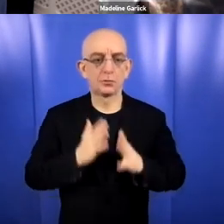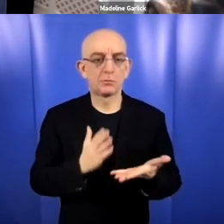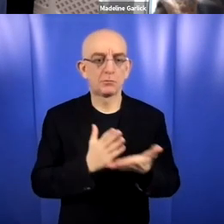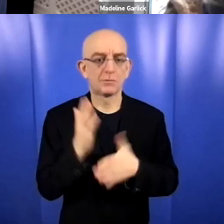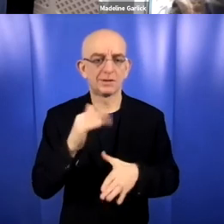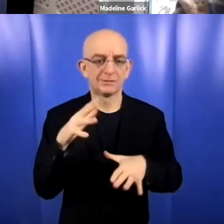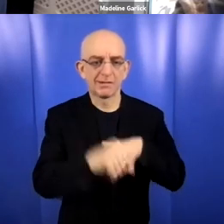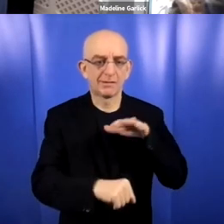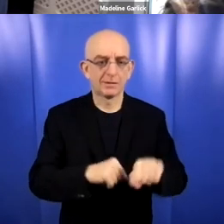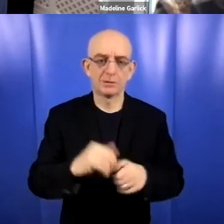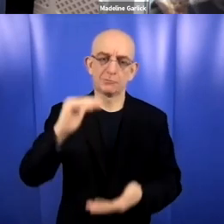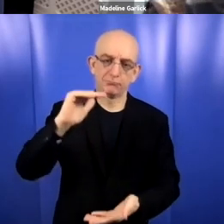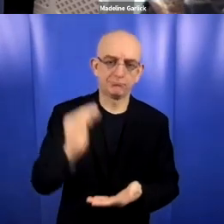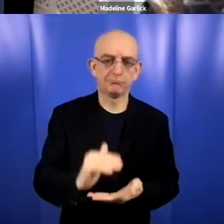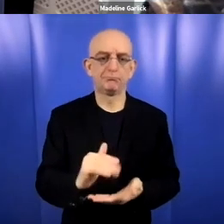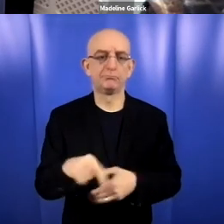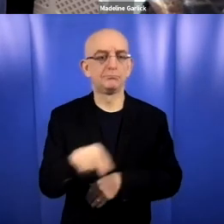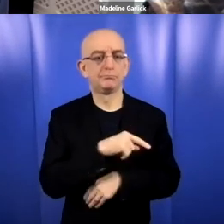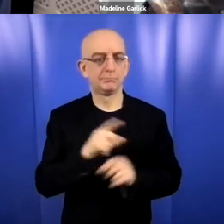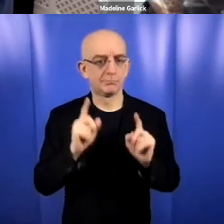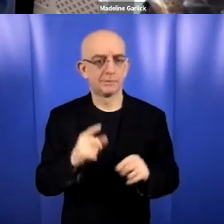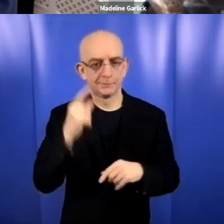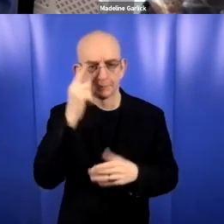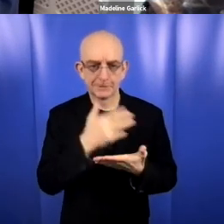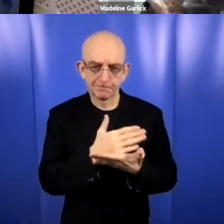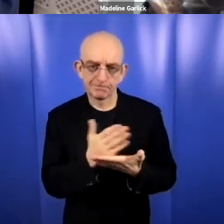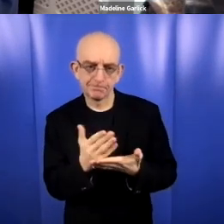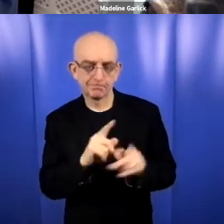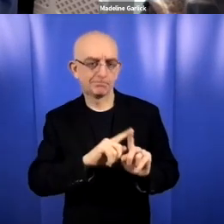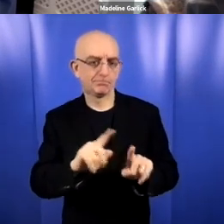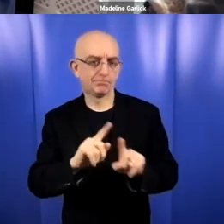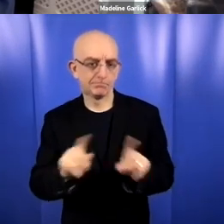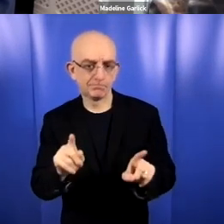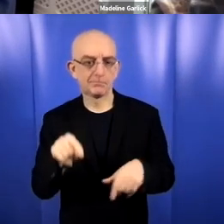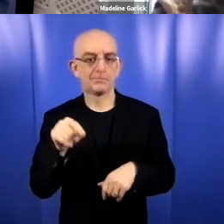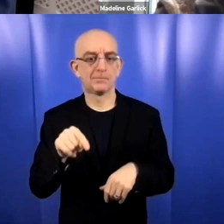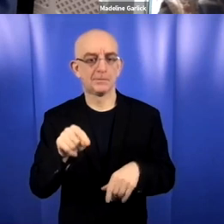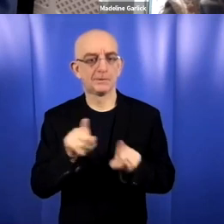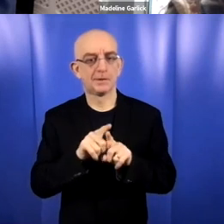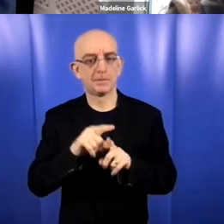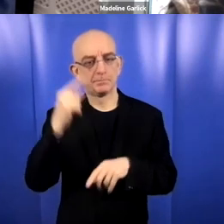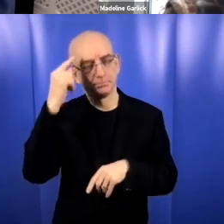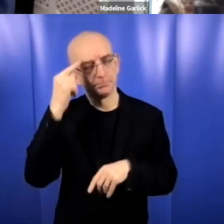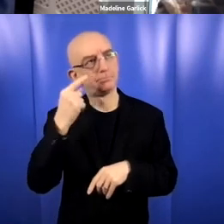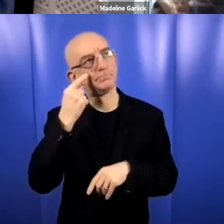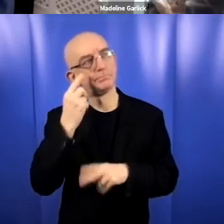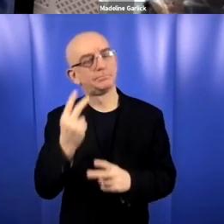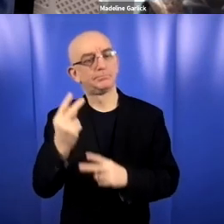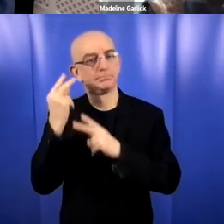Prince Sadruddin Aga Khan, who was himself a former High Commissioner for Refugees, as a special rapporteur for human rights and mass exoduses,